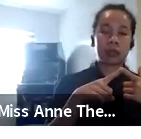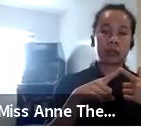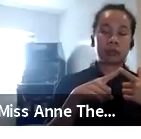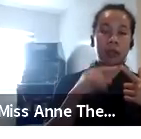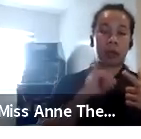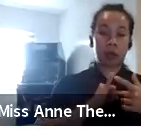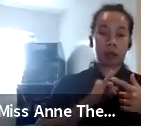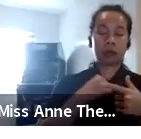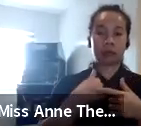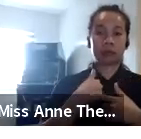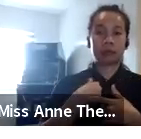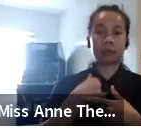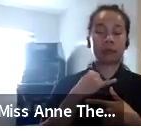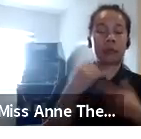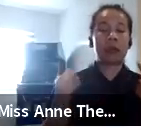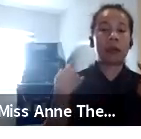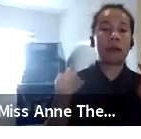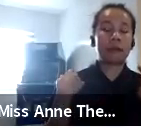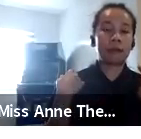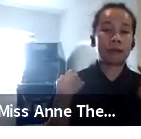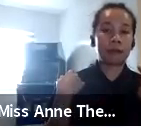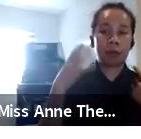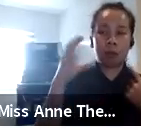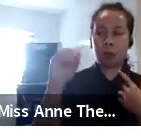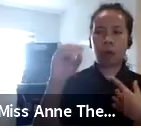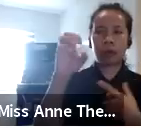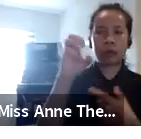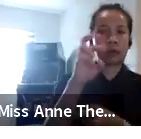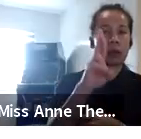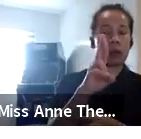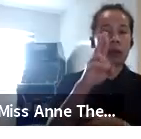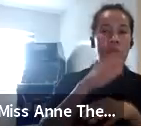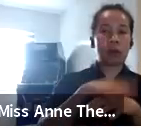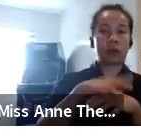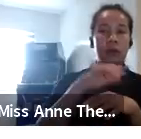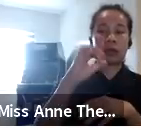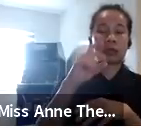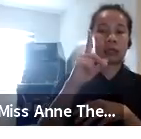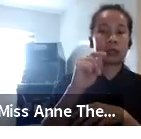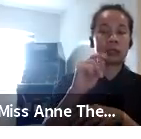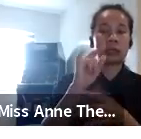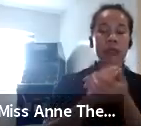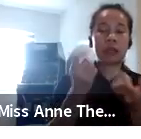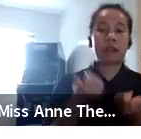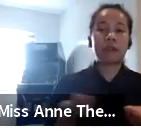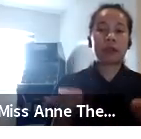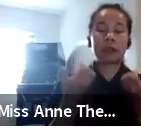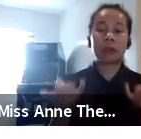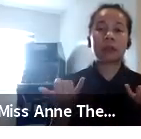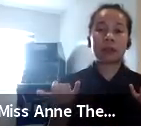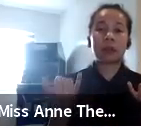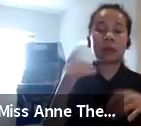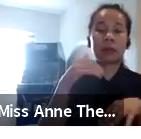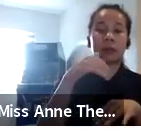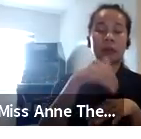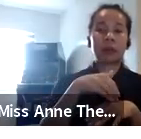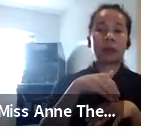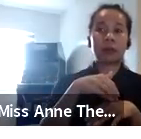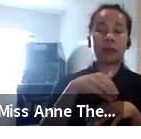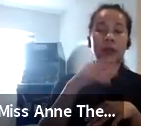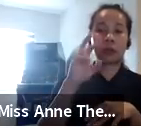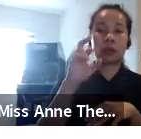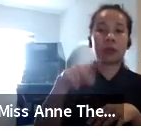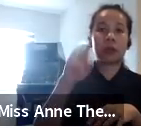I would say that I have this OER on ICT that is available now at SIMIO, at UPTV,